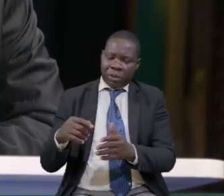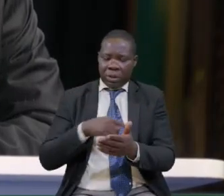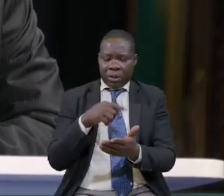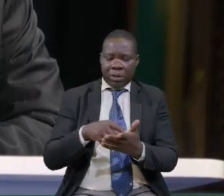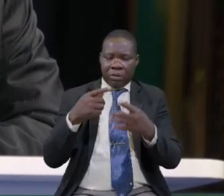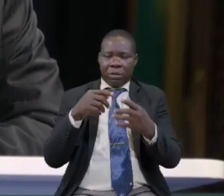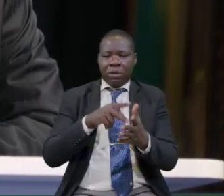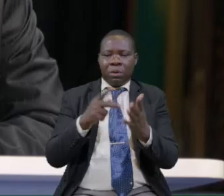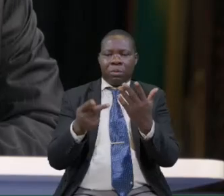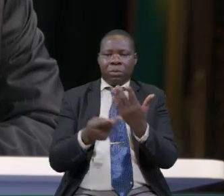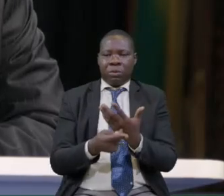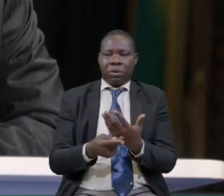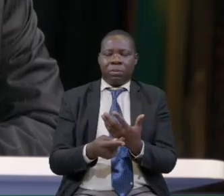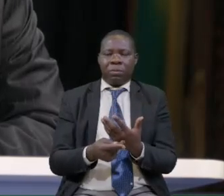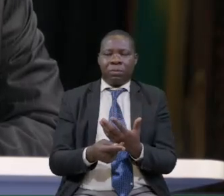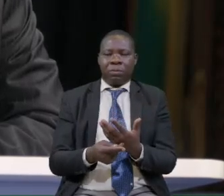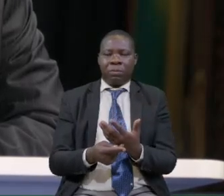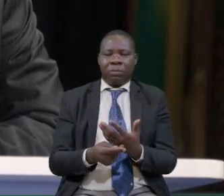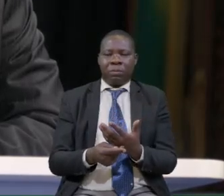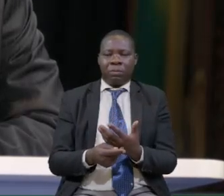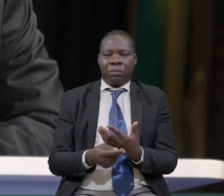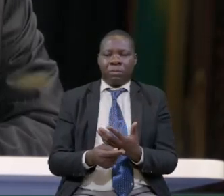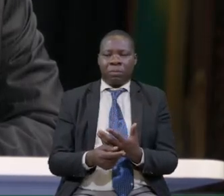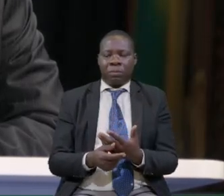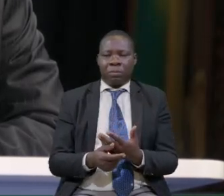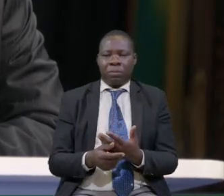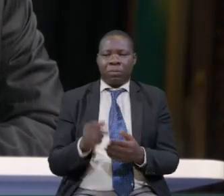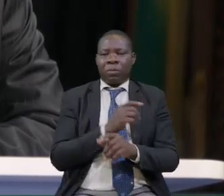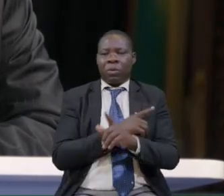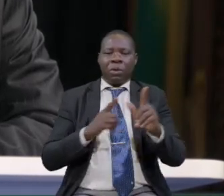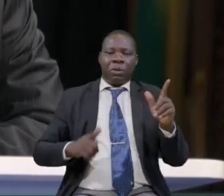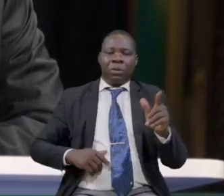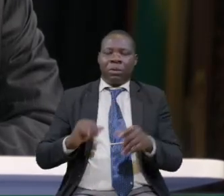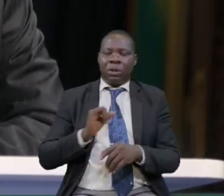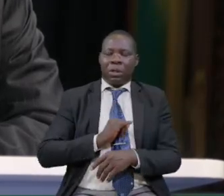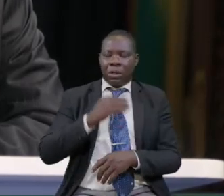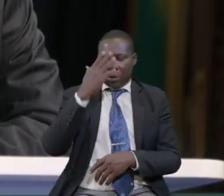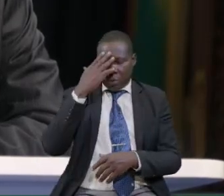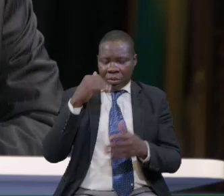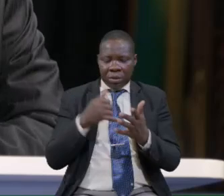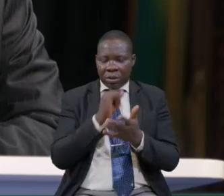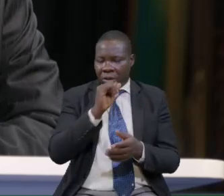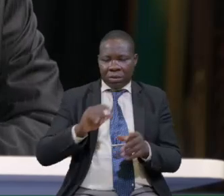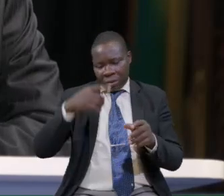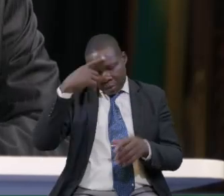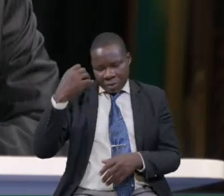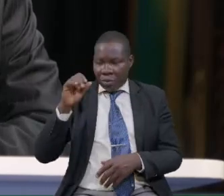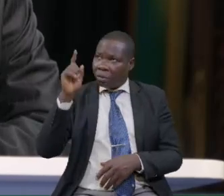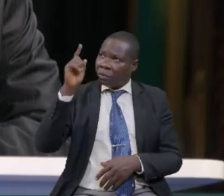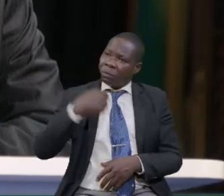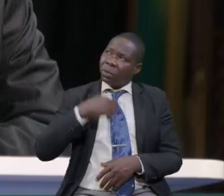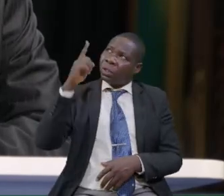Lord, I know it's because of me You arranged this